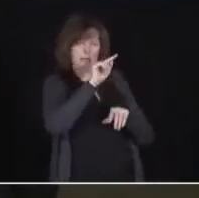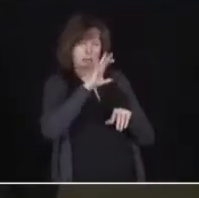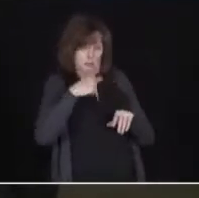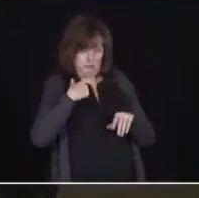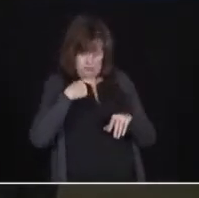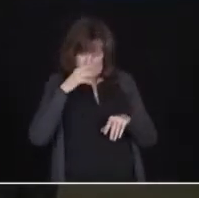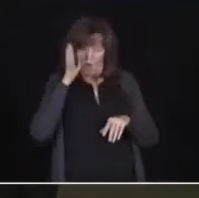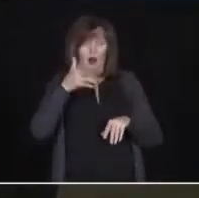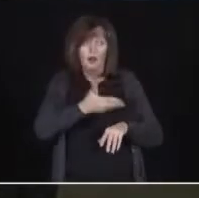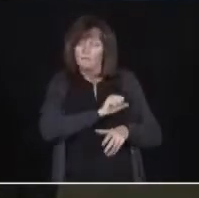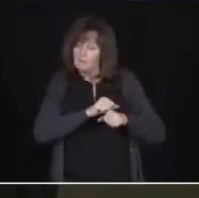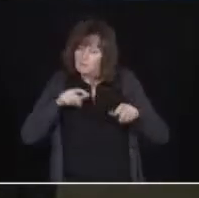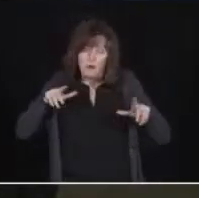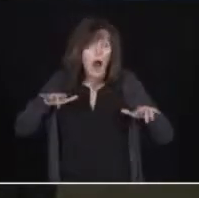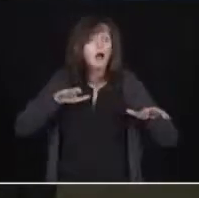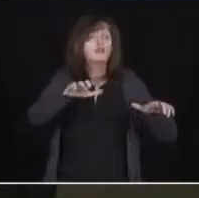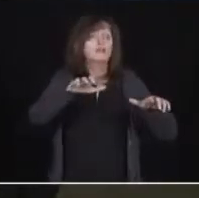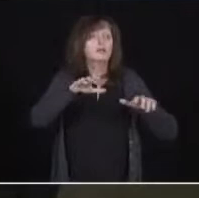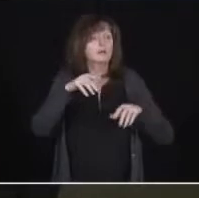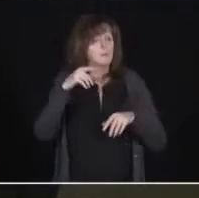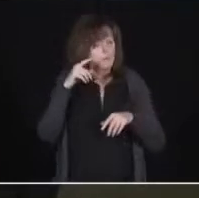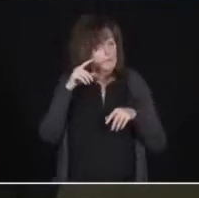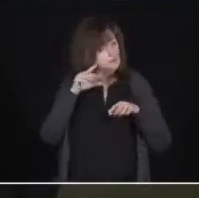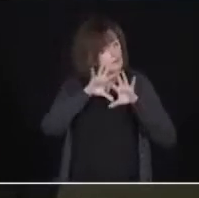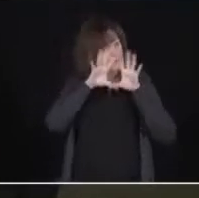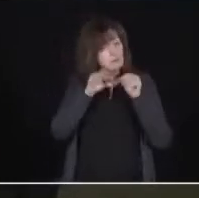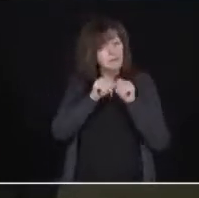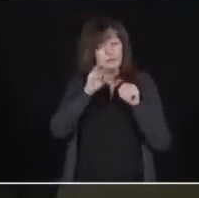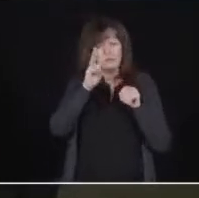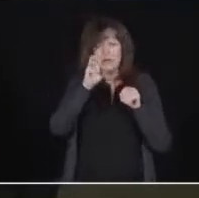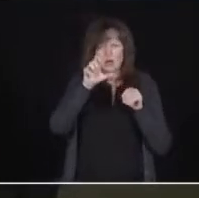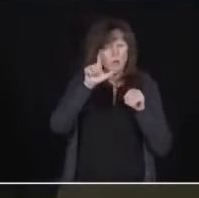there's 626 homes, and they weren't all. I can't